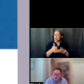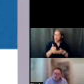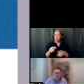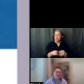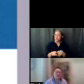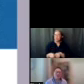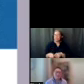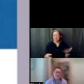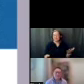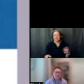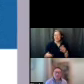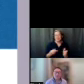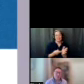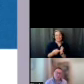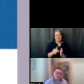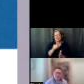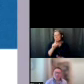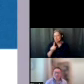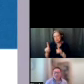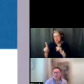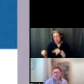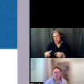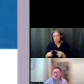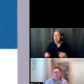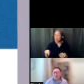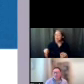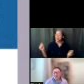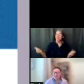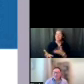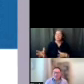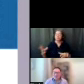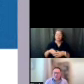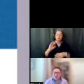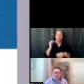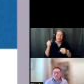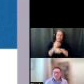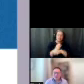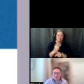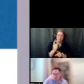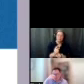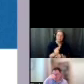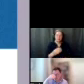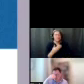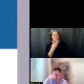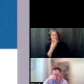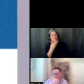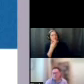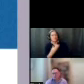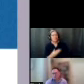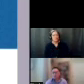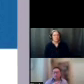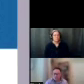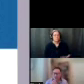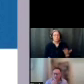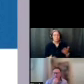this is part of the fight, right? Great question. Thank you, Hua. And maybe we cannot even ask, Helene or Victor.